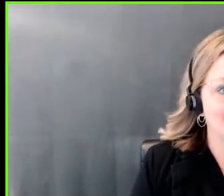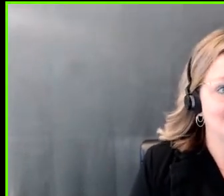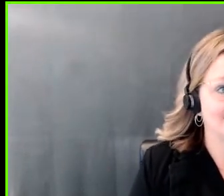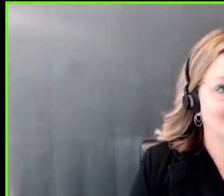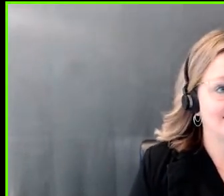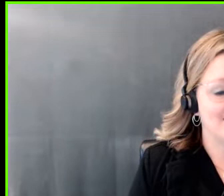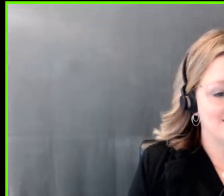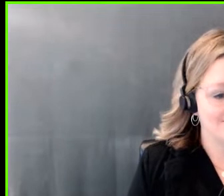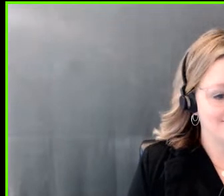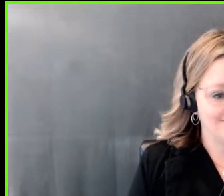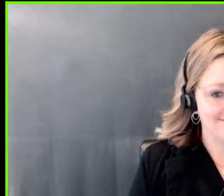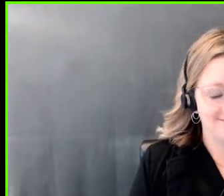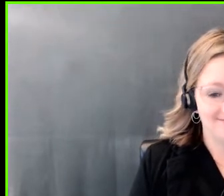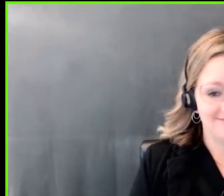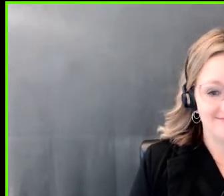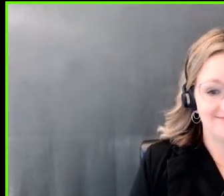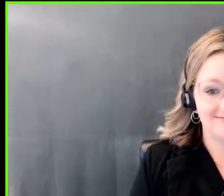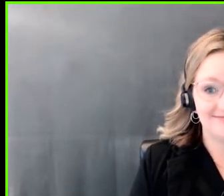now